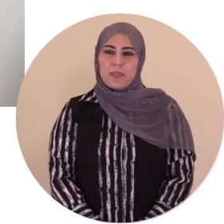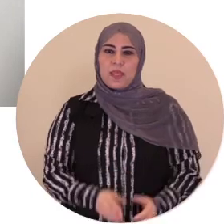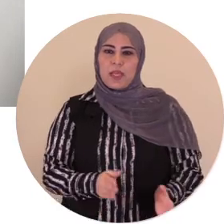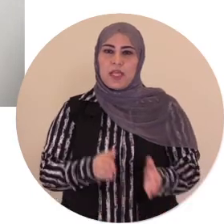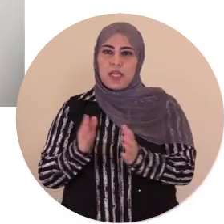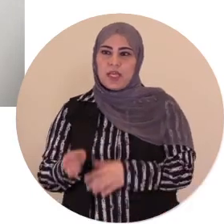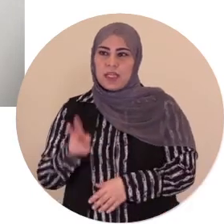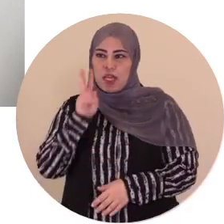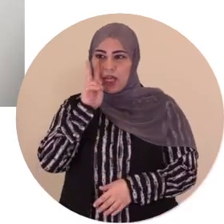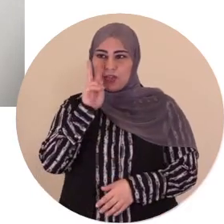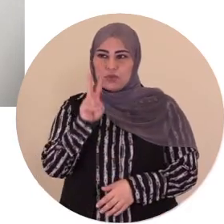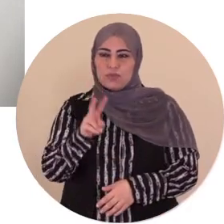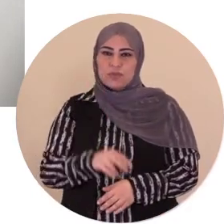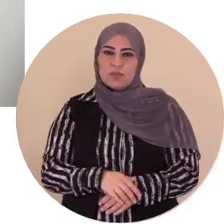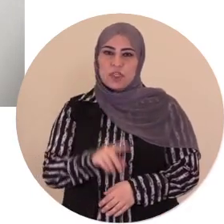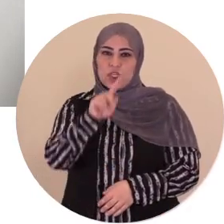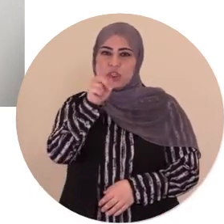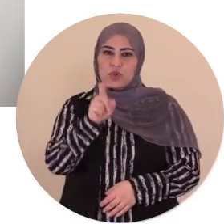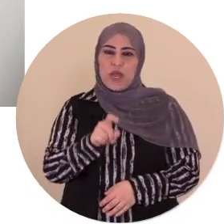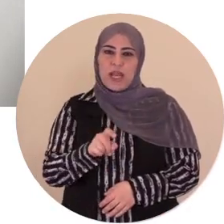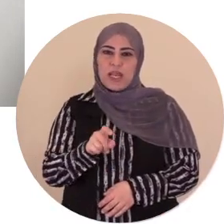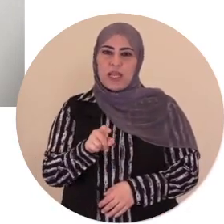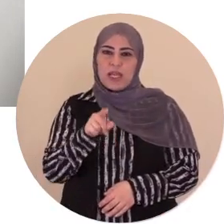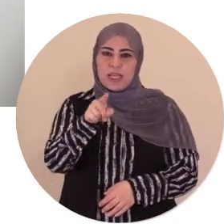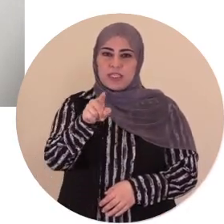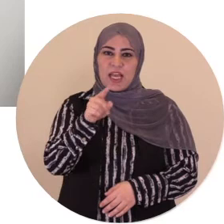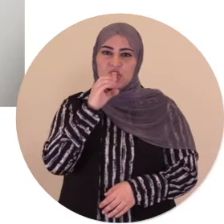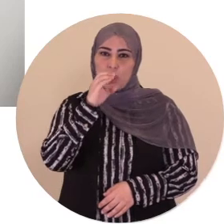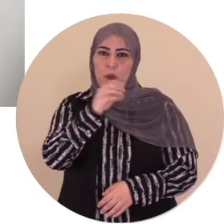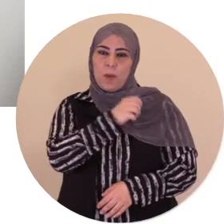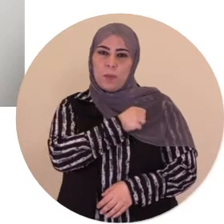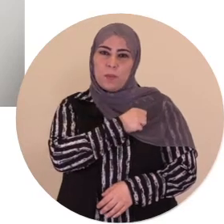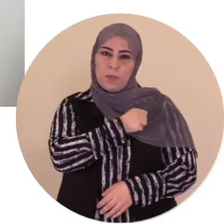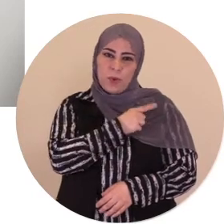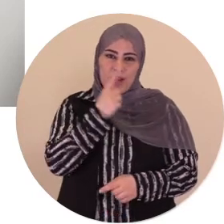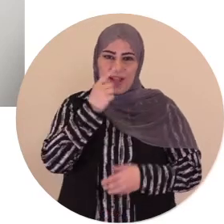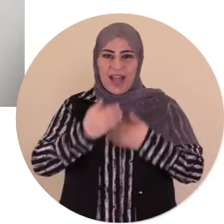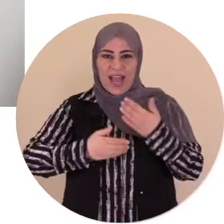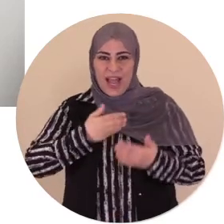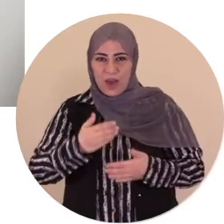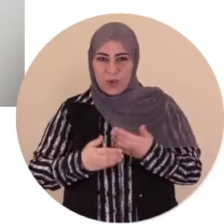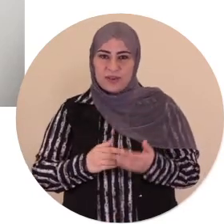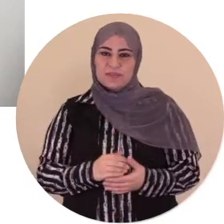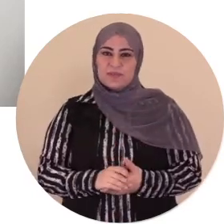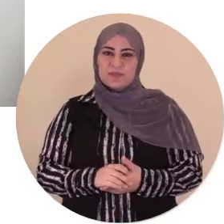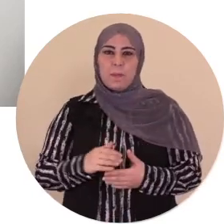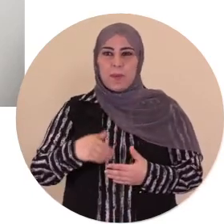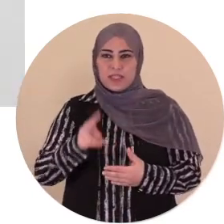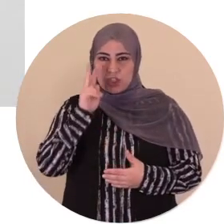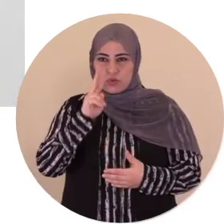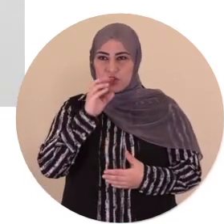of exercise. You're going to be reading it, pause the video, try to answer it before checking if you got it